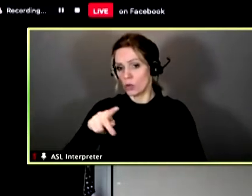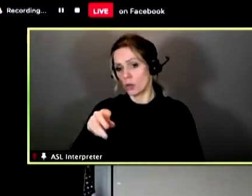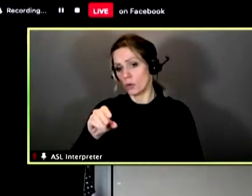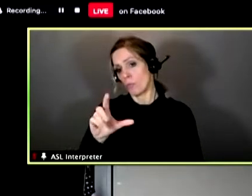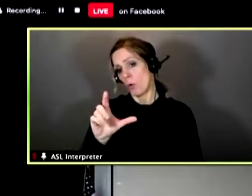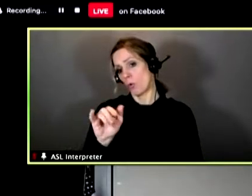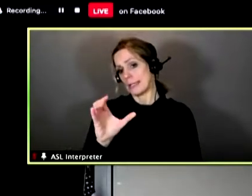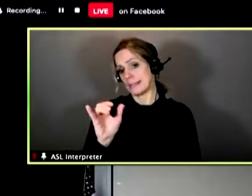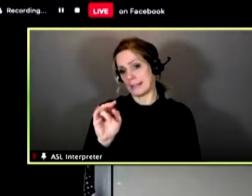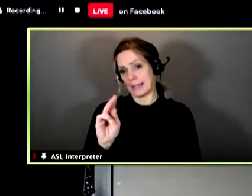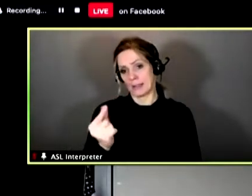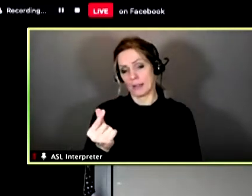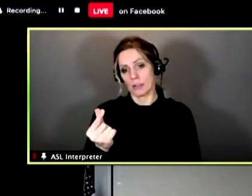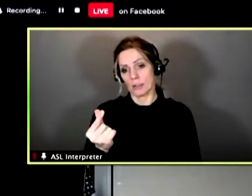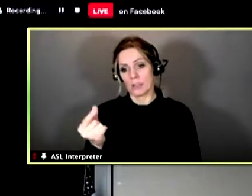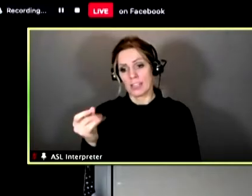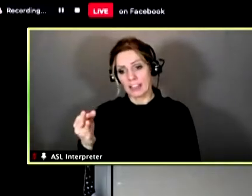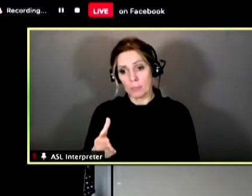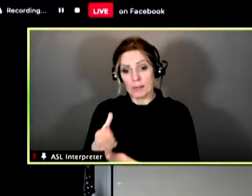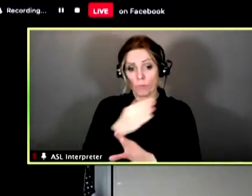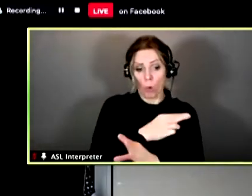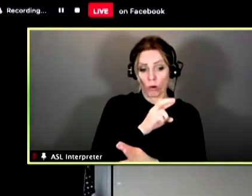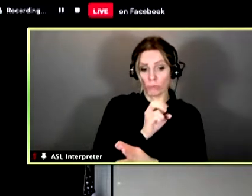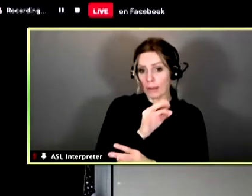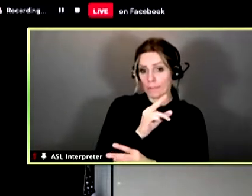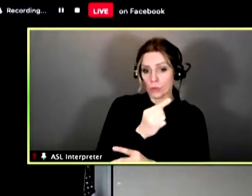love, like we've done with